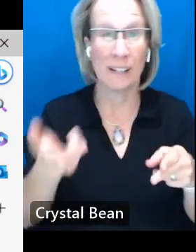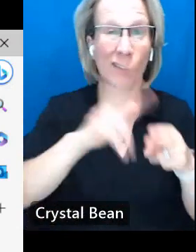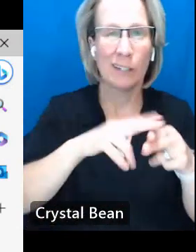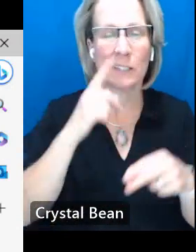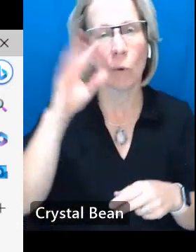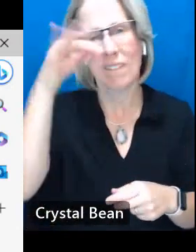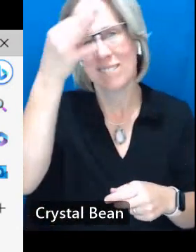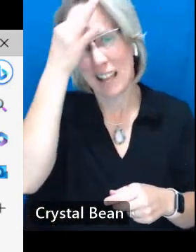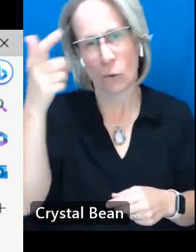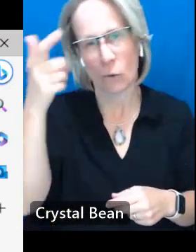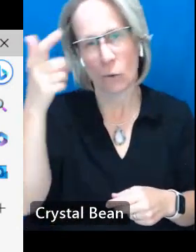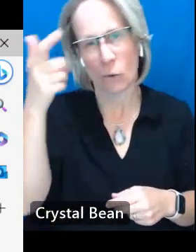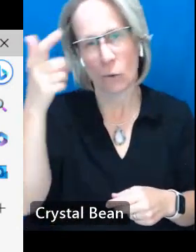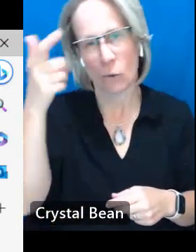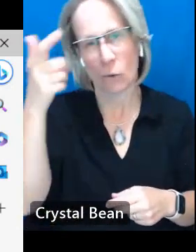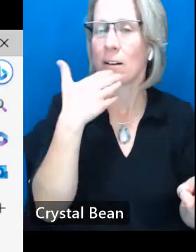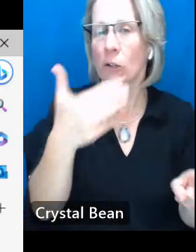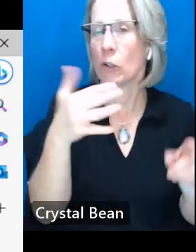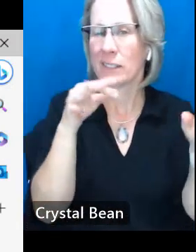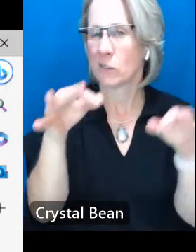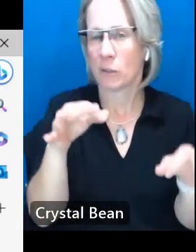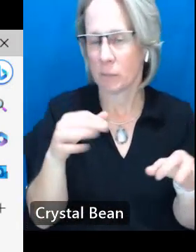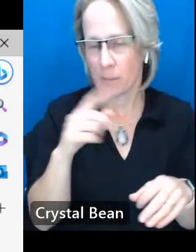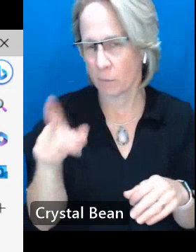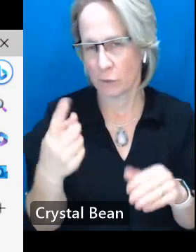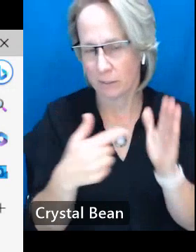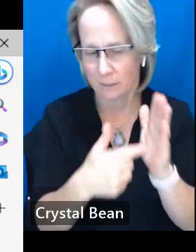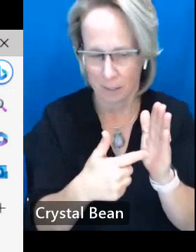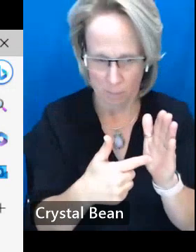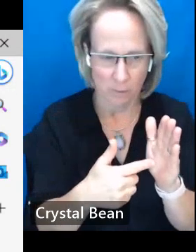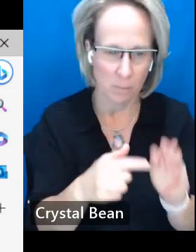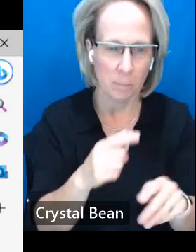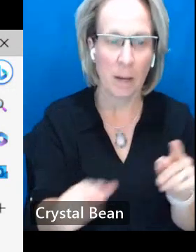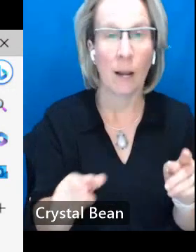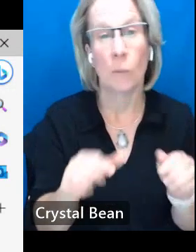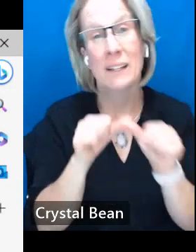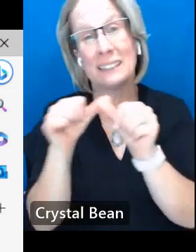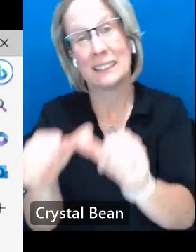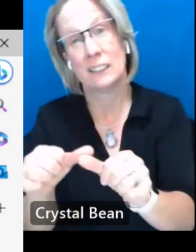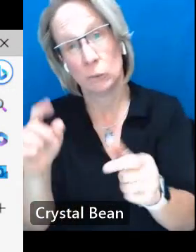sample. So then I'm going to click on over to the budget lines page.